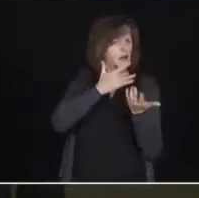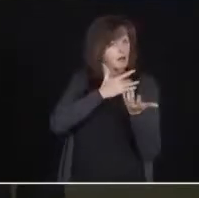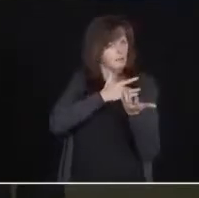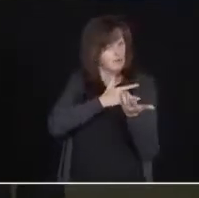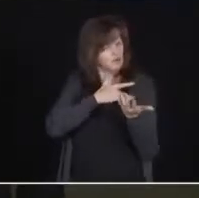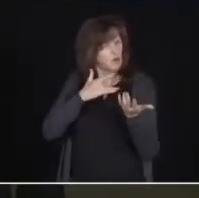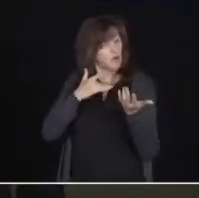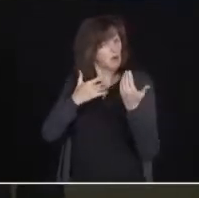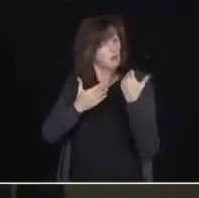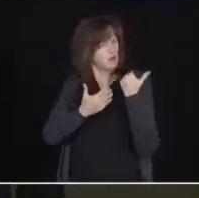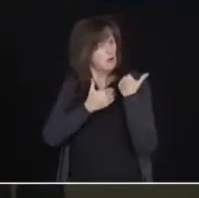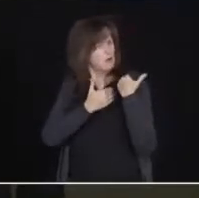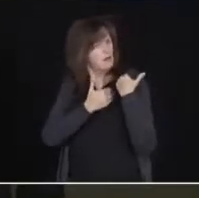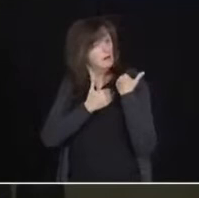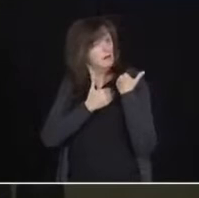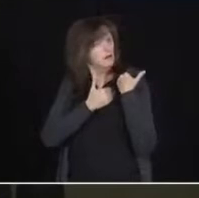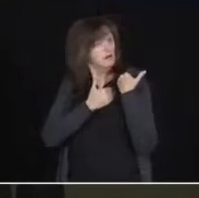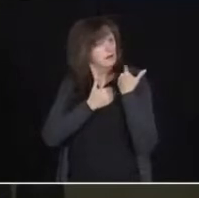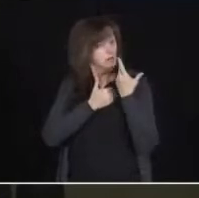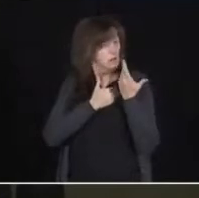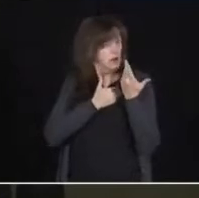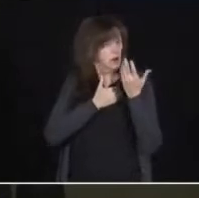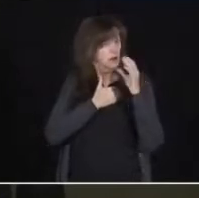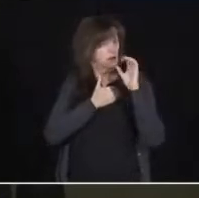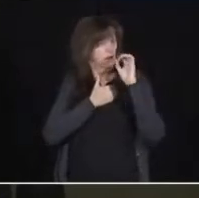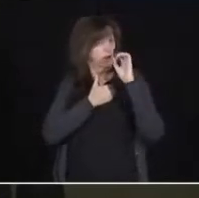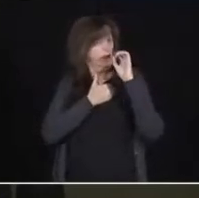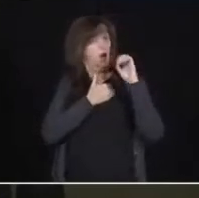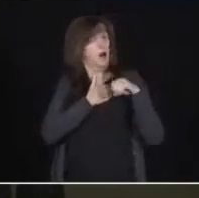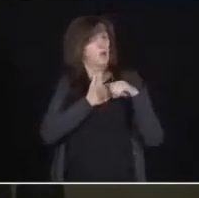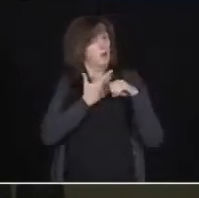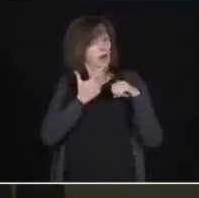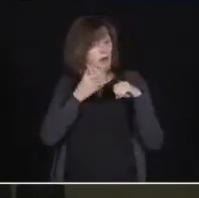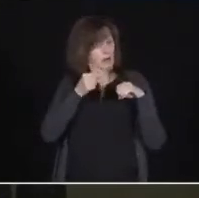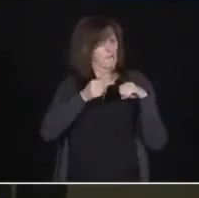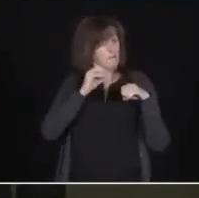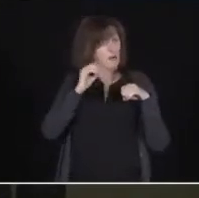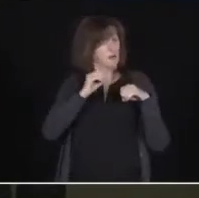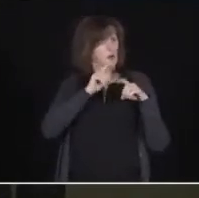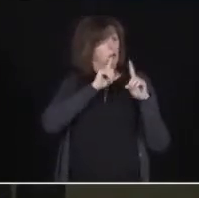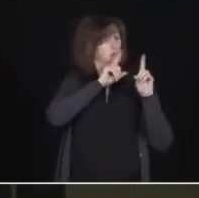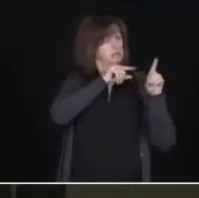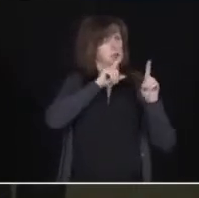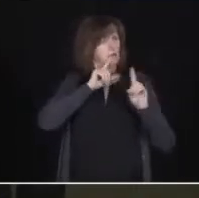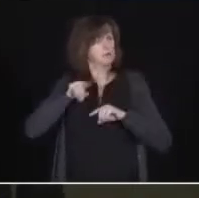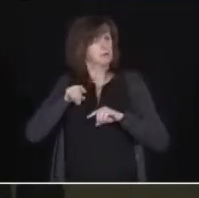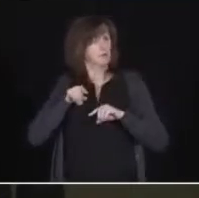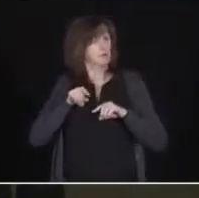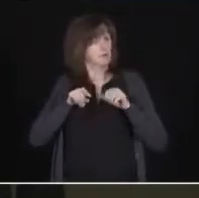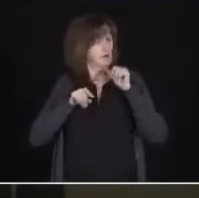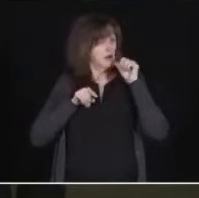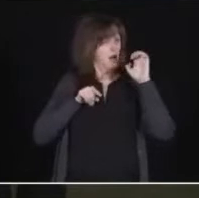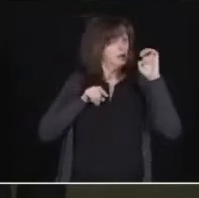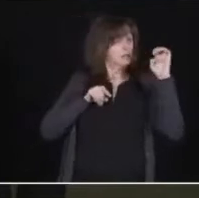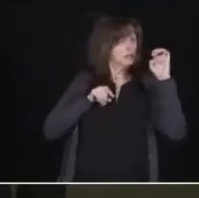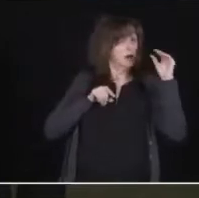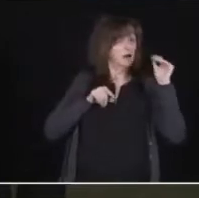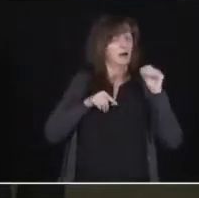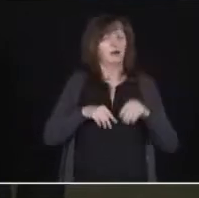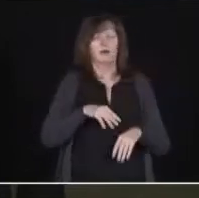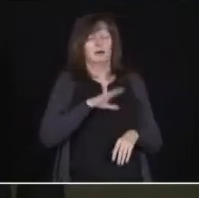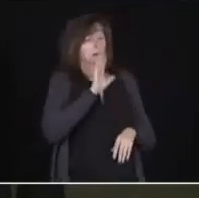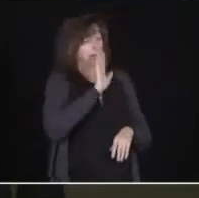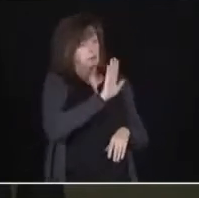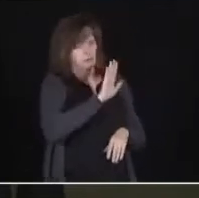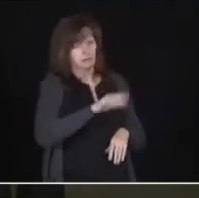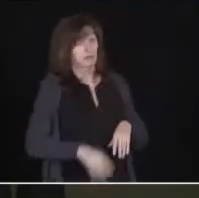bring in the provincial restrictions for Ottawa, but not Eastern Ontario? Well, there was huge difference with Ottawa and Eastern Ontario. The numbers were drastically